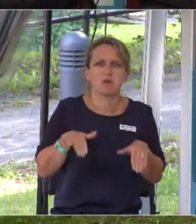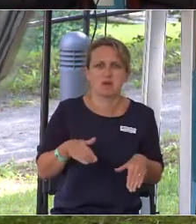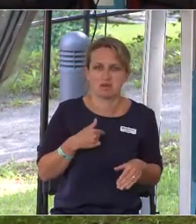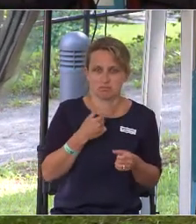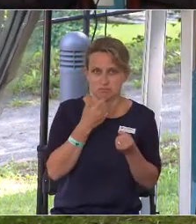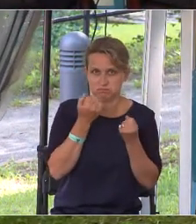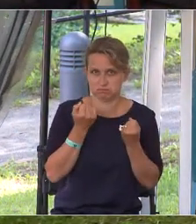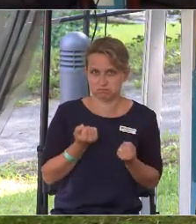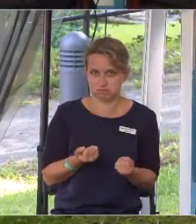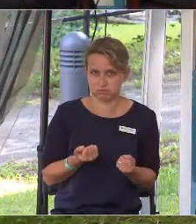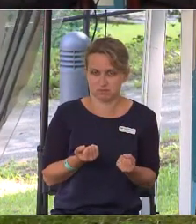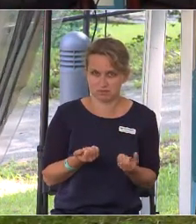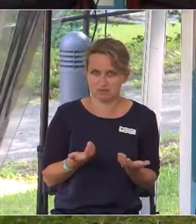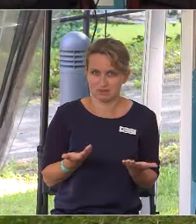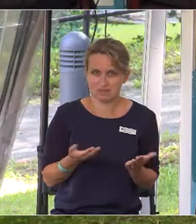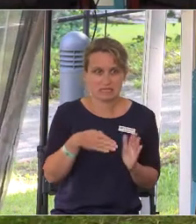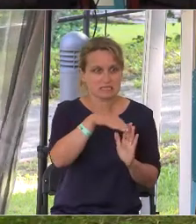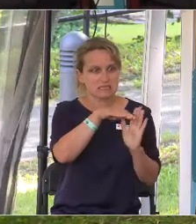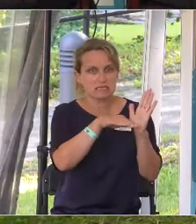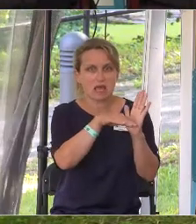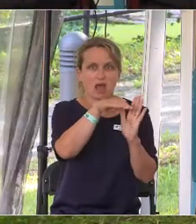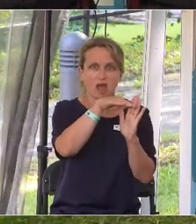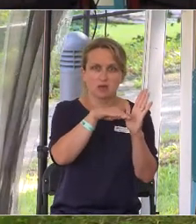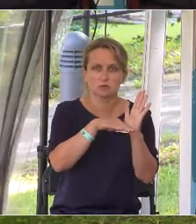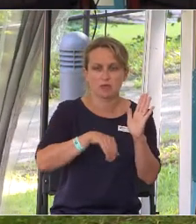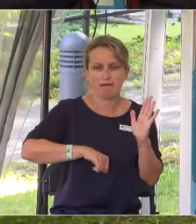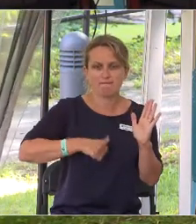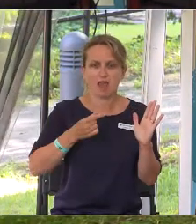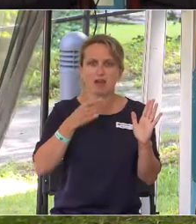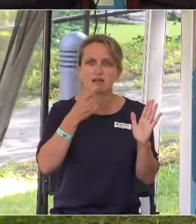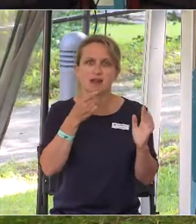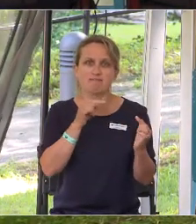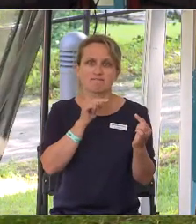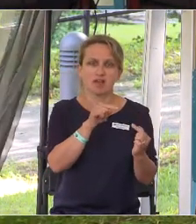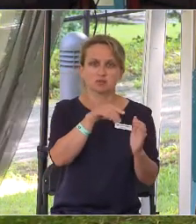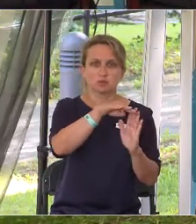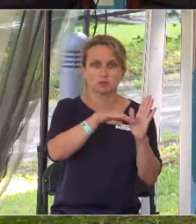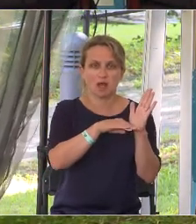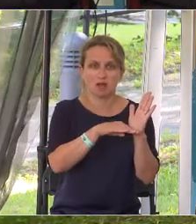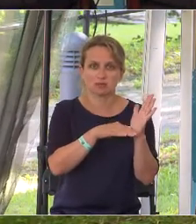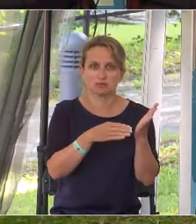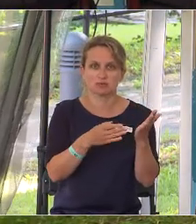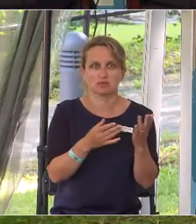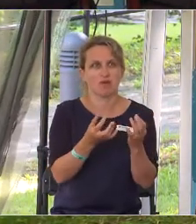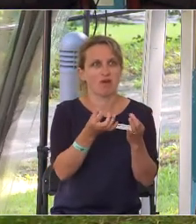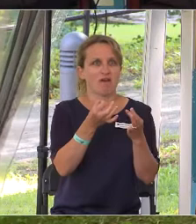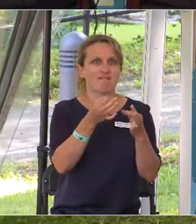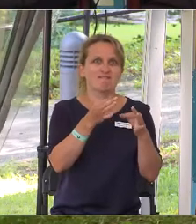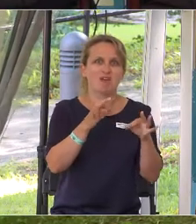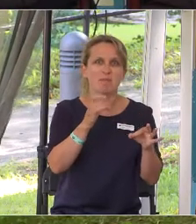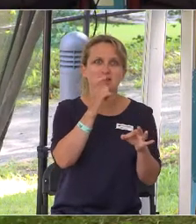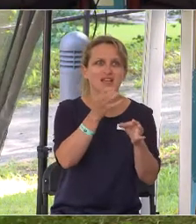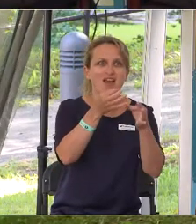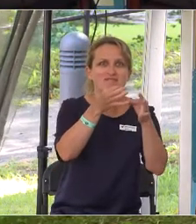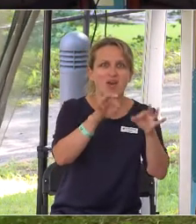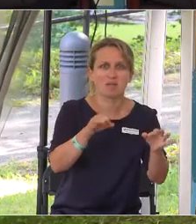to have these laws against hate speech because then it's hate speech. It's not like that. We should be able